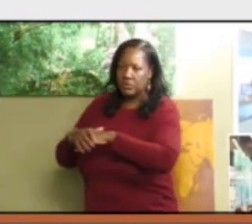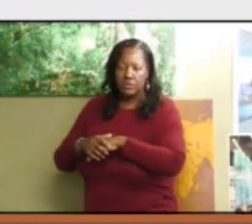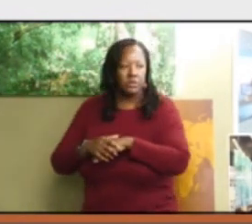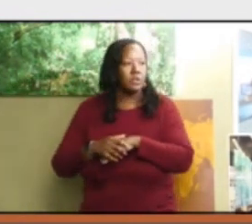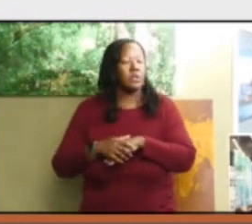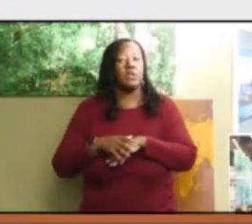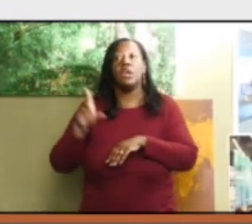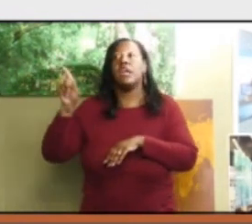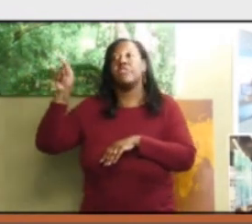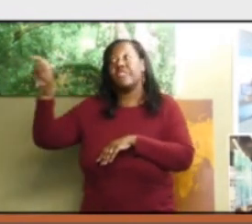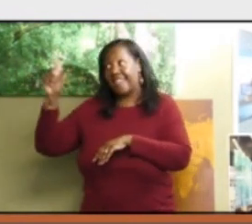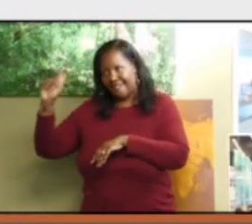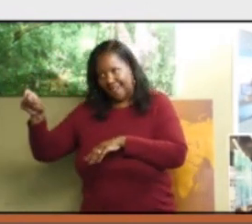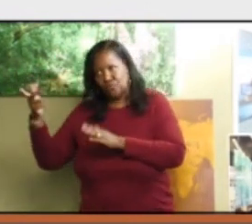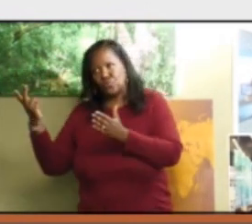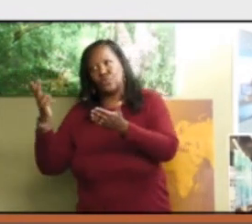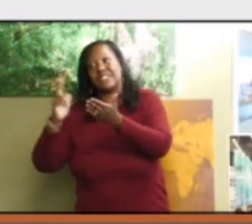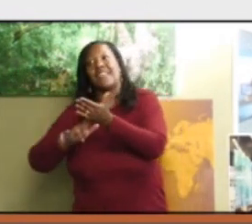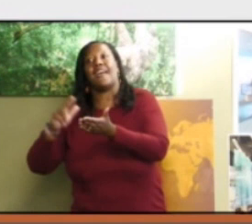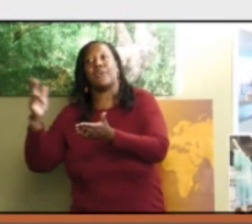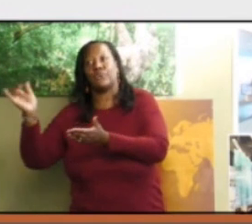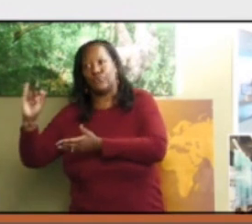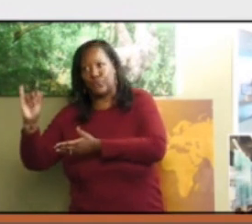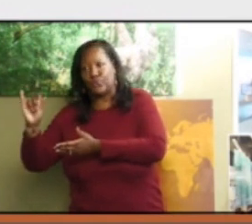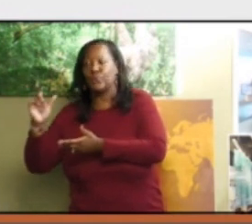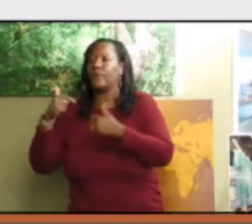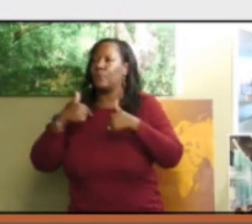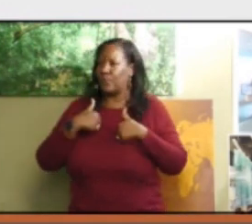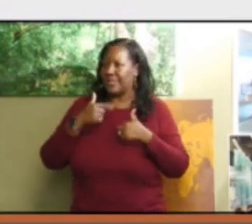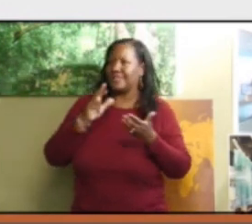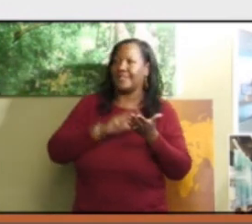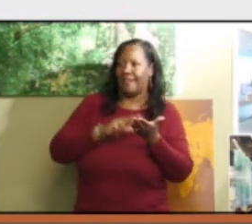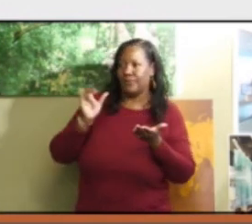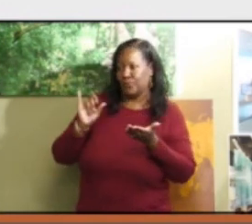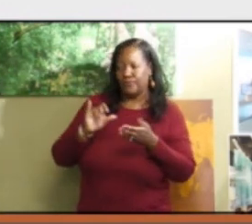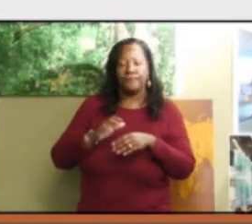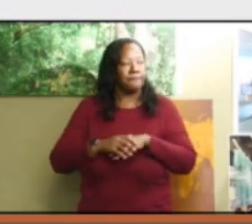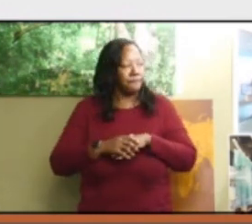The other agency has to sign the document as well as the Smithsonian.